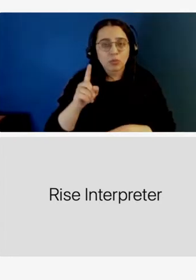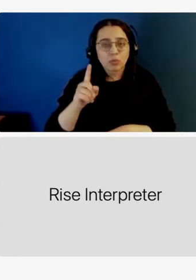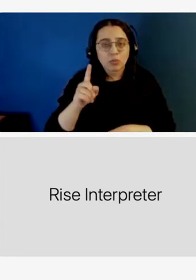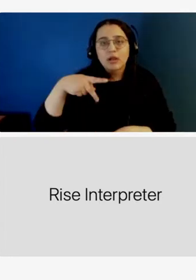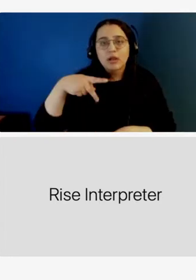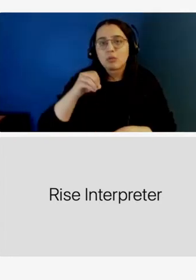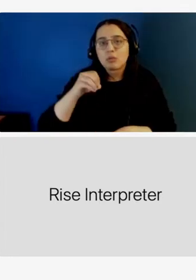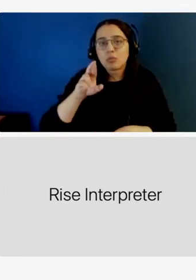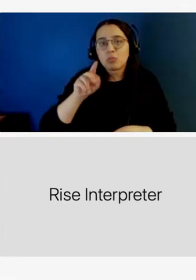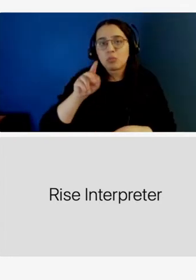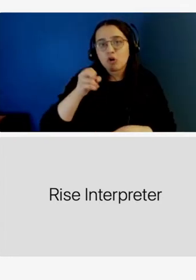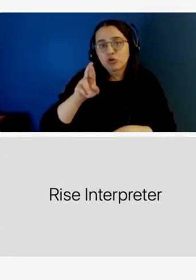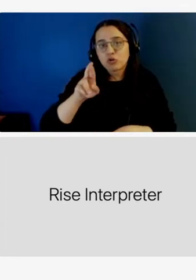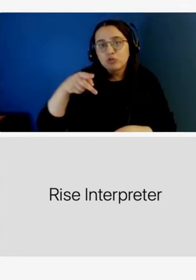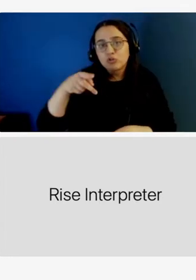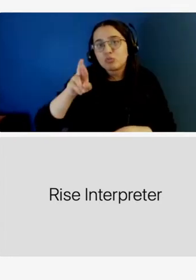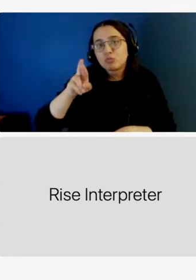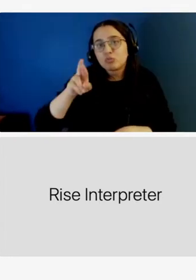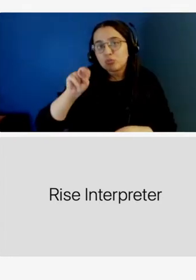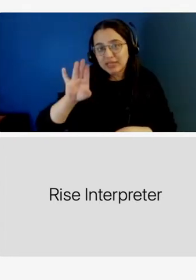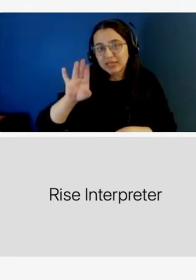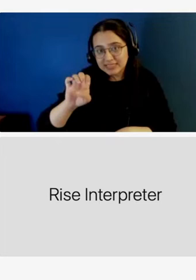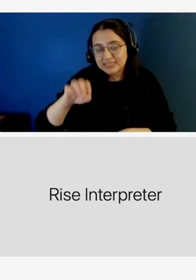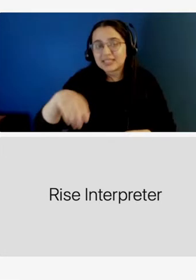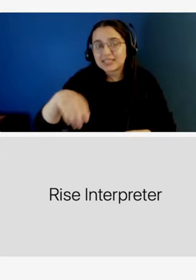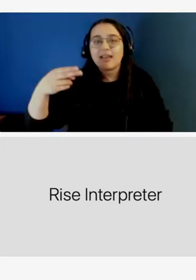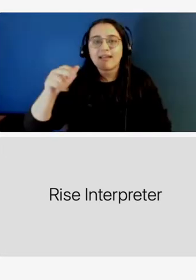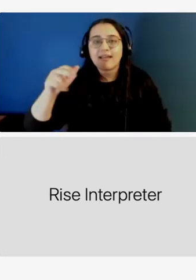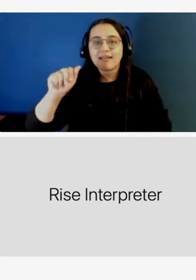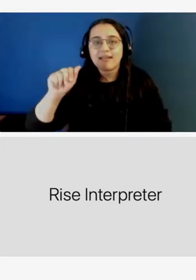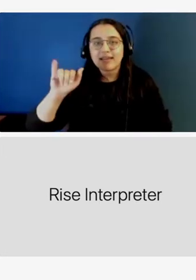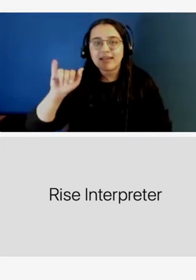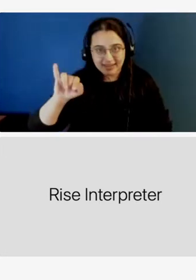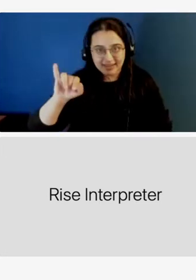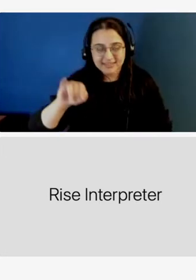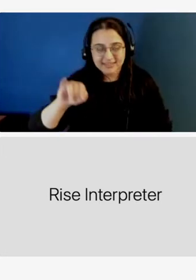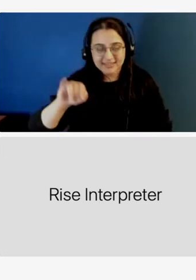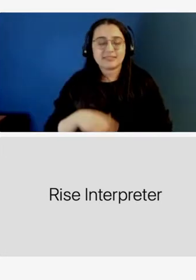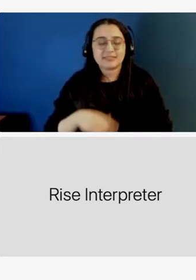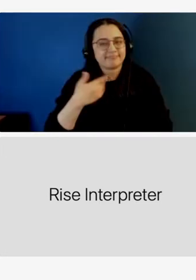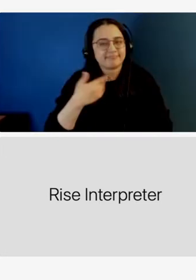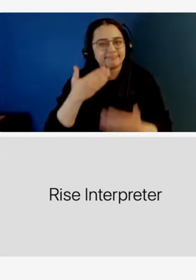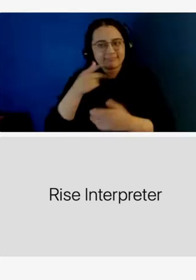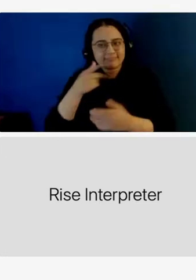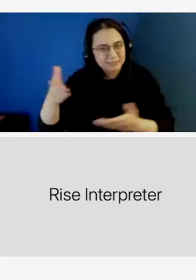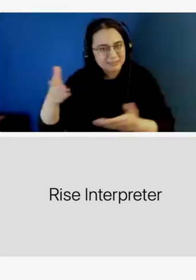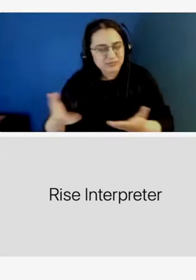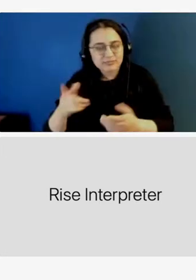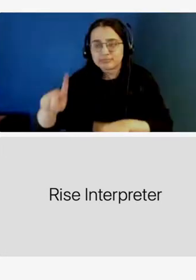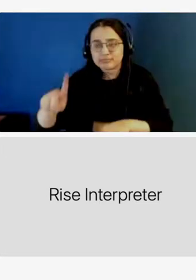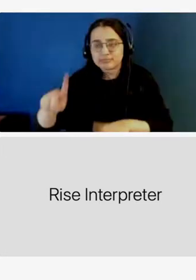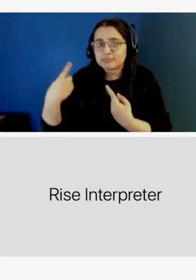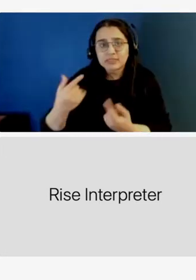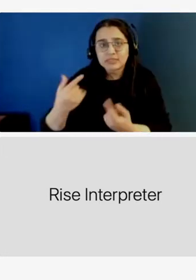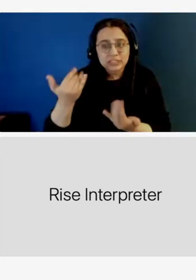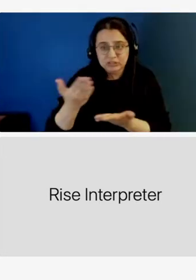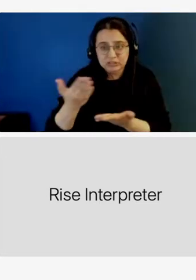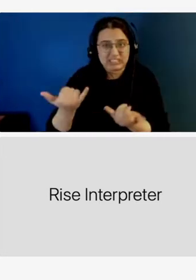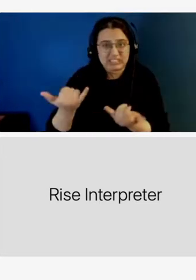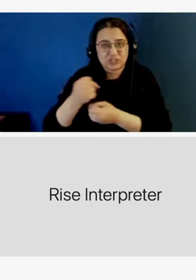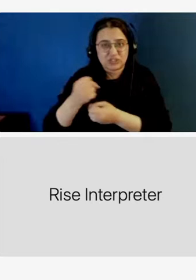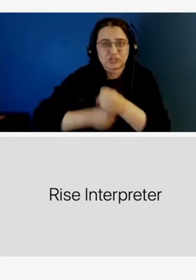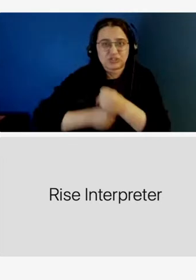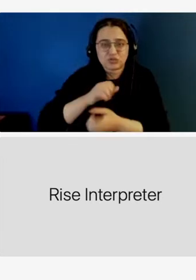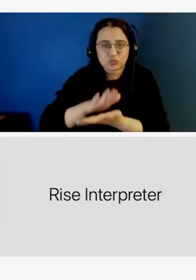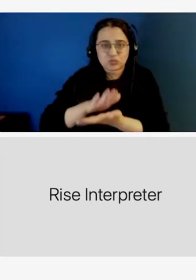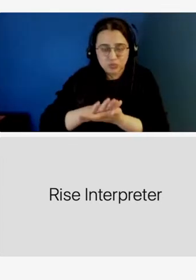so excited to have Dr. Brutus. He's been an assistant principal throughout this school year, has done a great job at Lincoln. As you noticed from the last